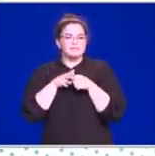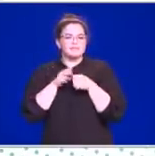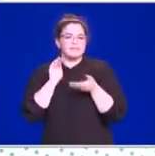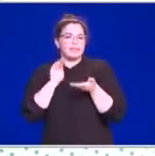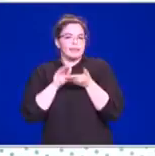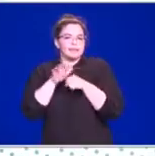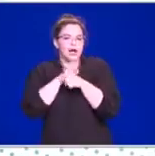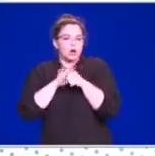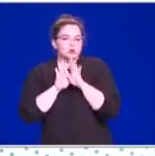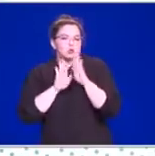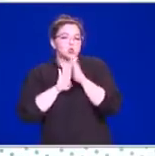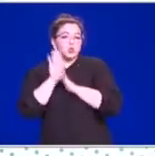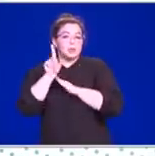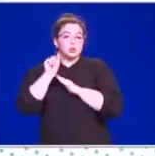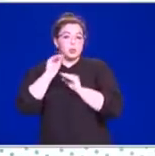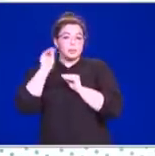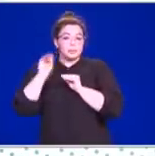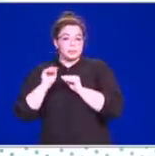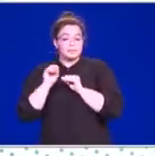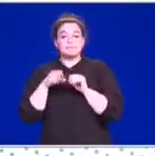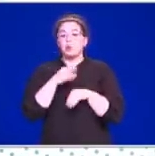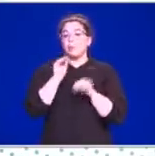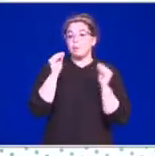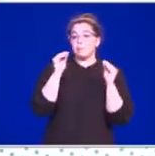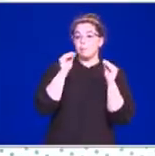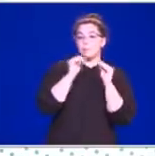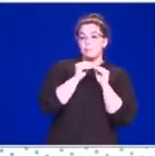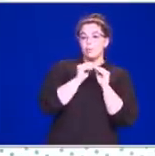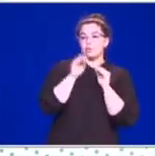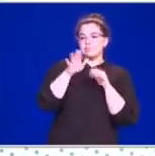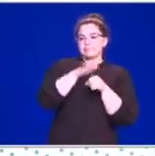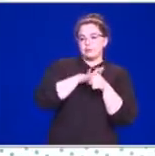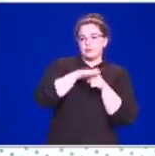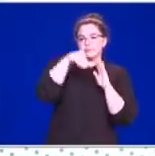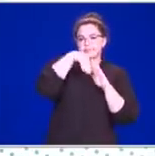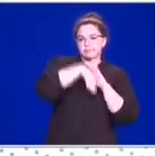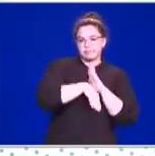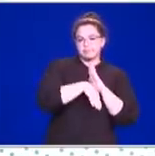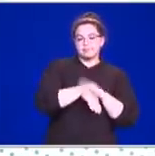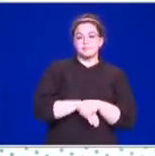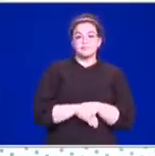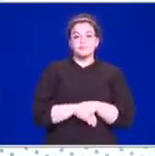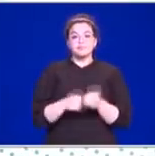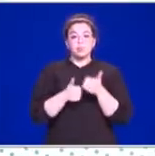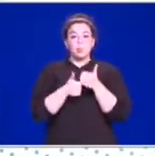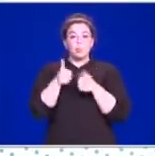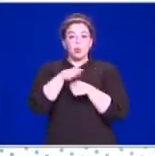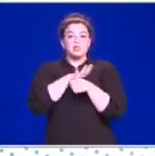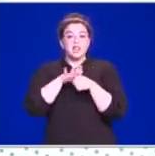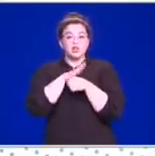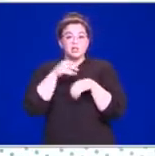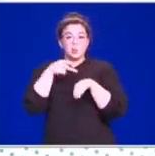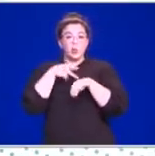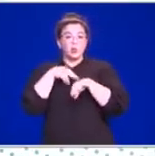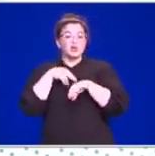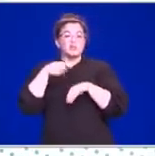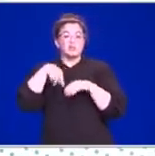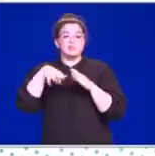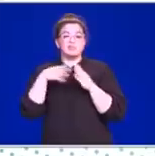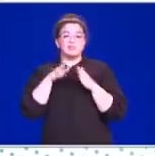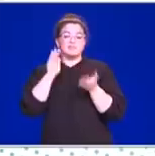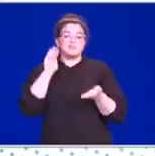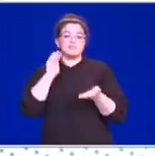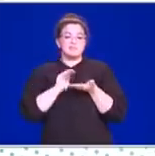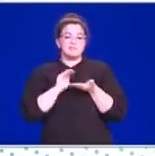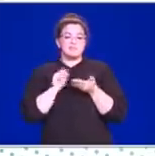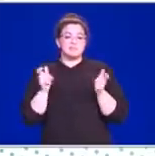20% or more, and more metro areas declined in population. Most metro areas in Puerto Rico lost population